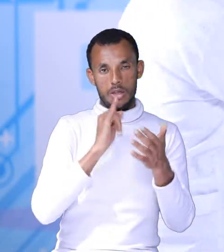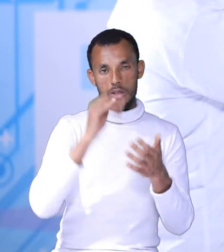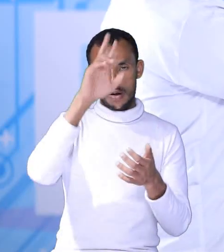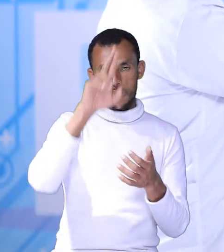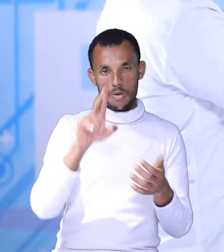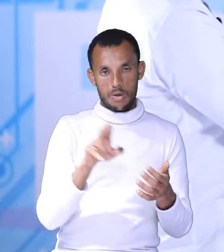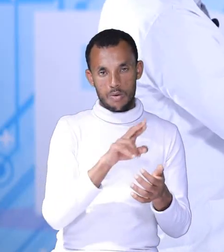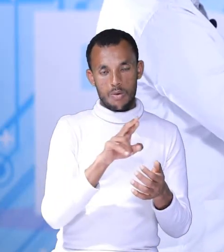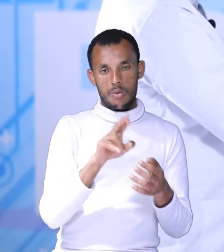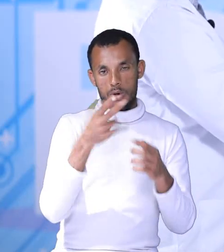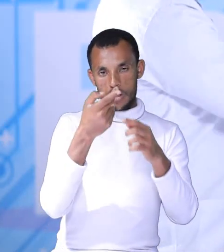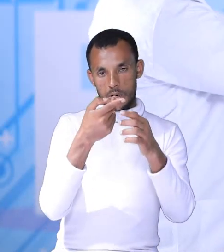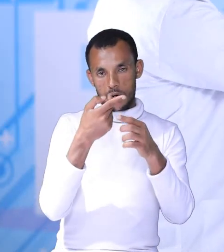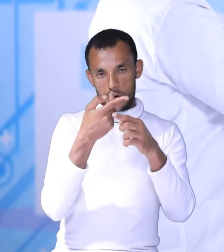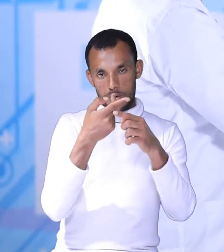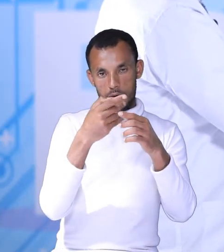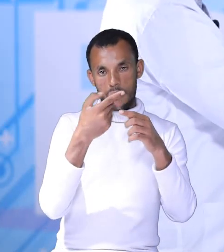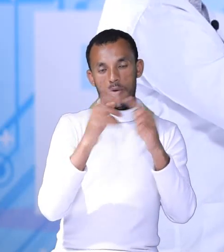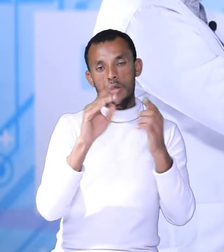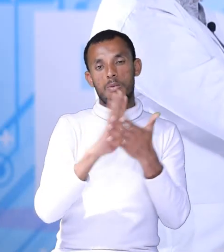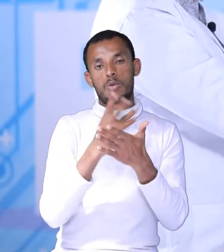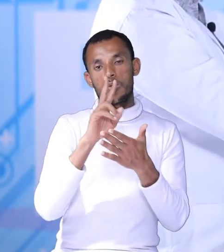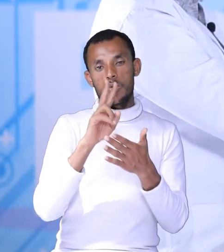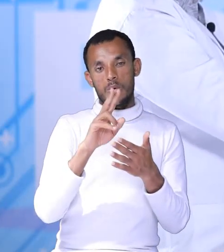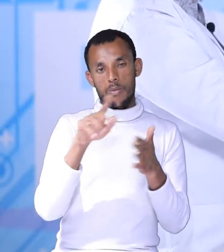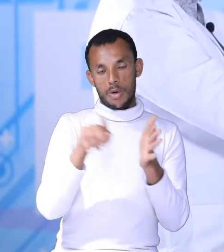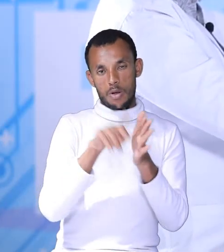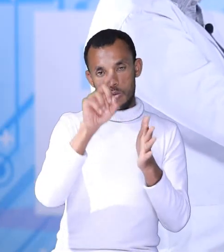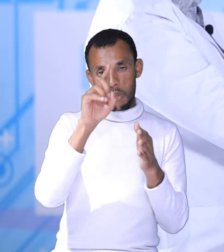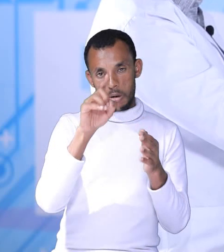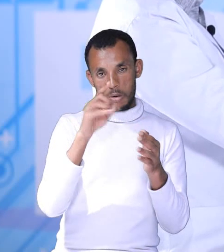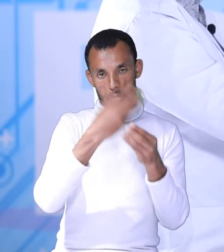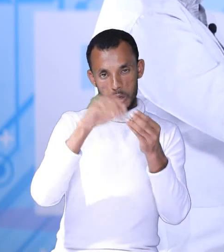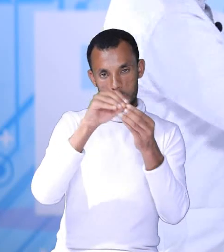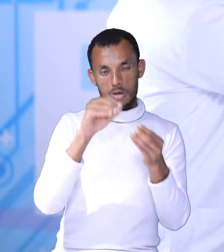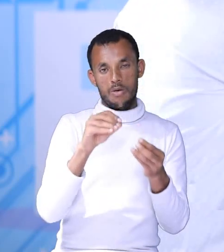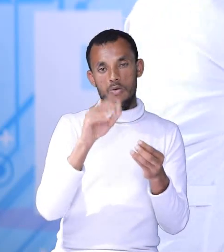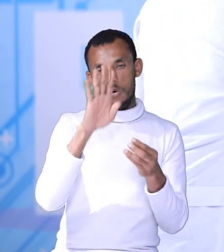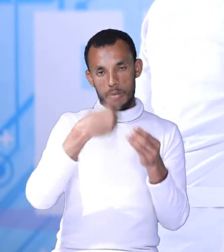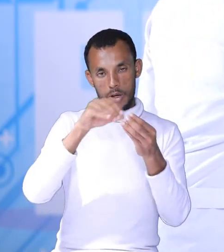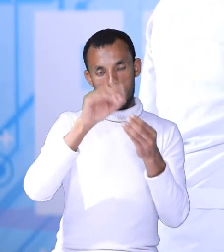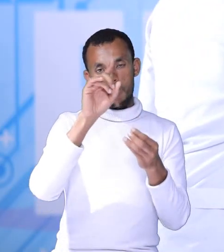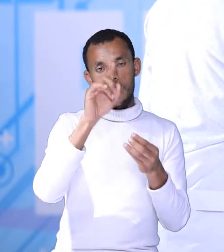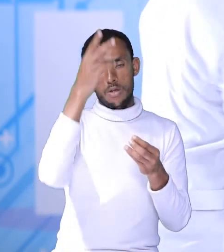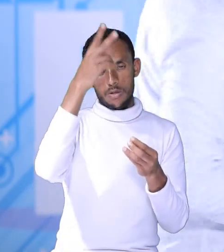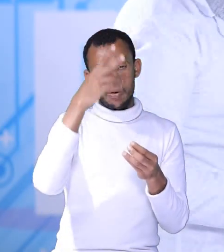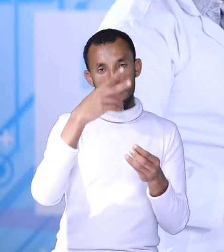of the difference between x coordinate 4 minus 1. It becomes plus 4 plus 1